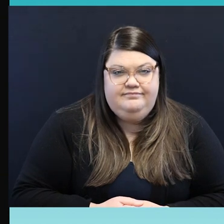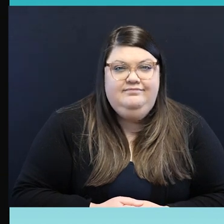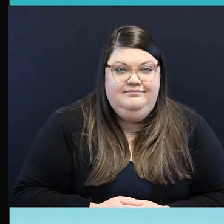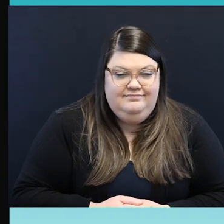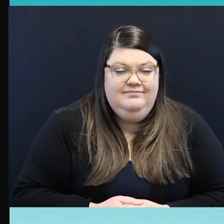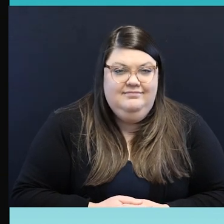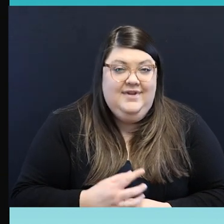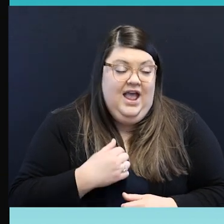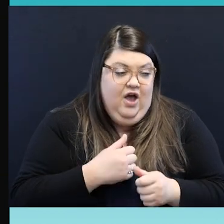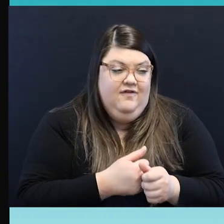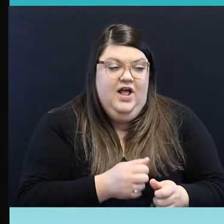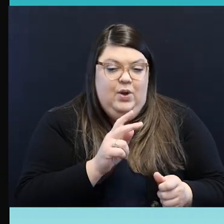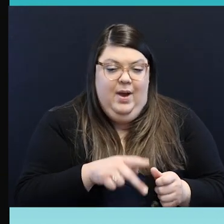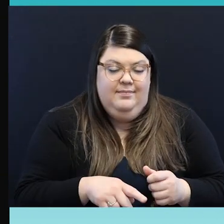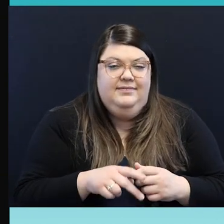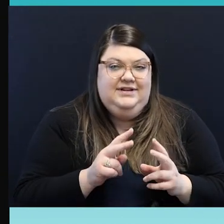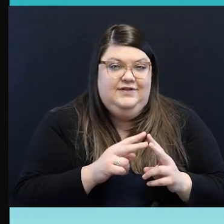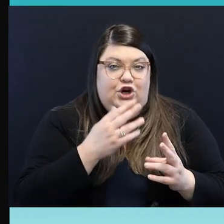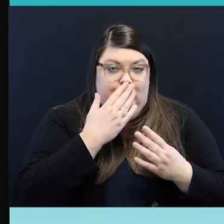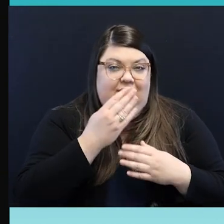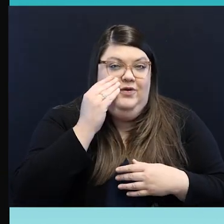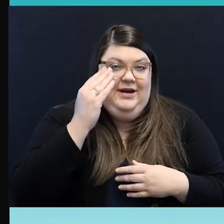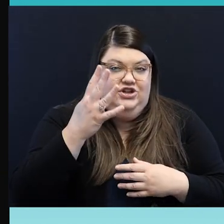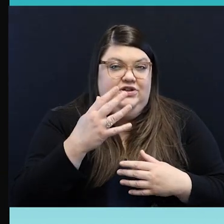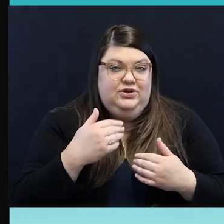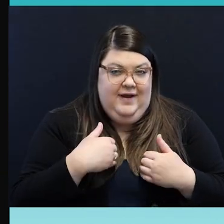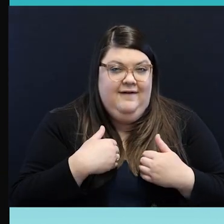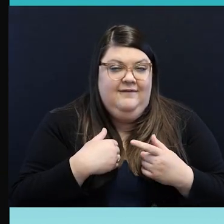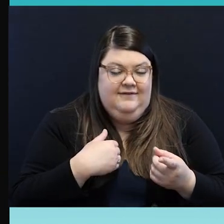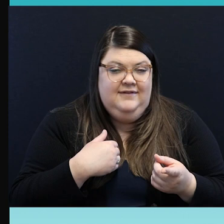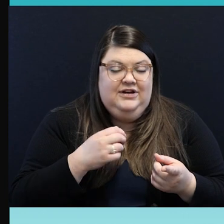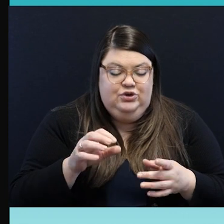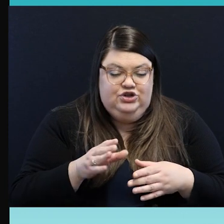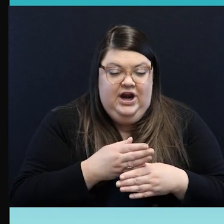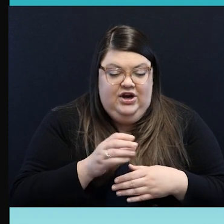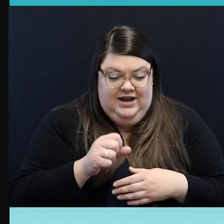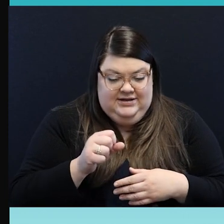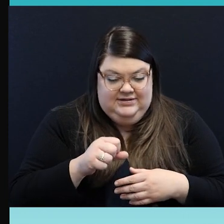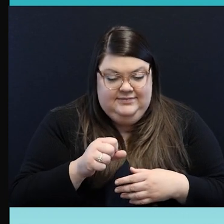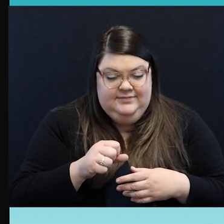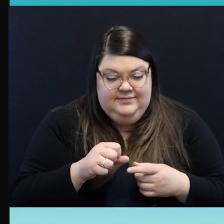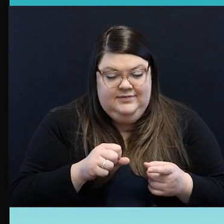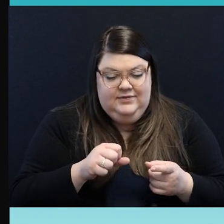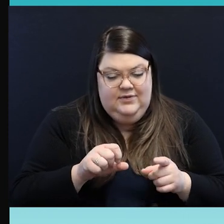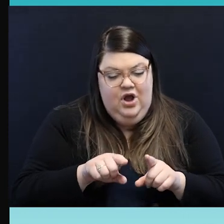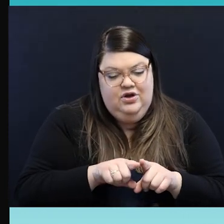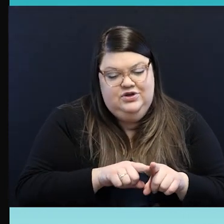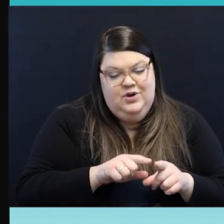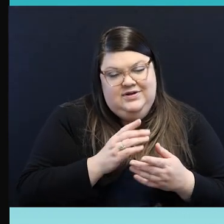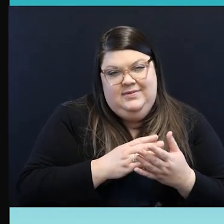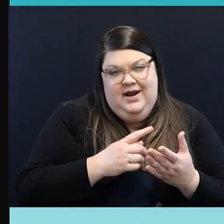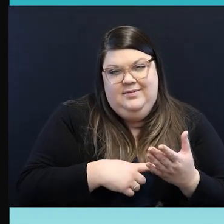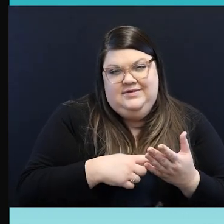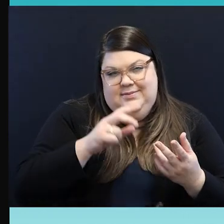was sharing, and that's really good information to share. There is often a misunderstanding that